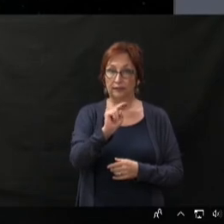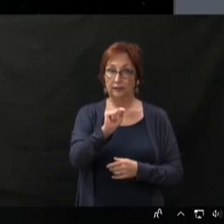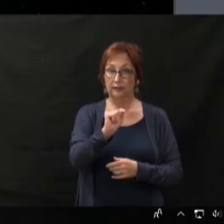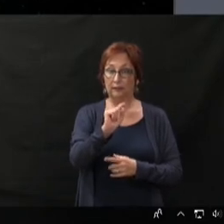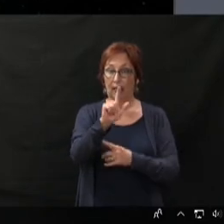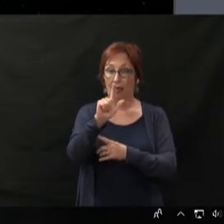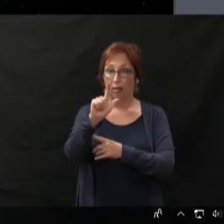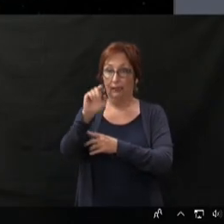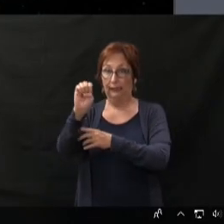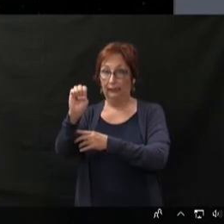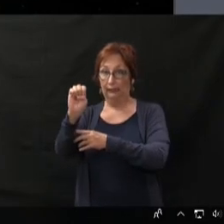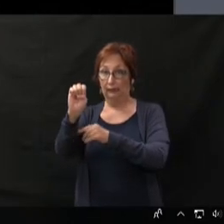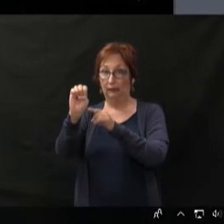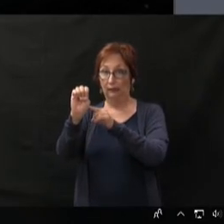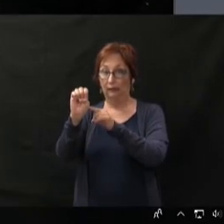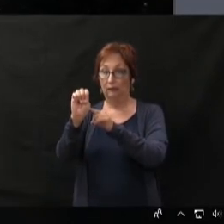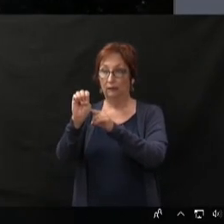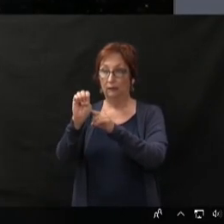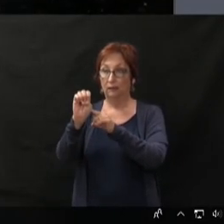comes at the